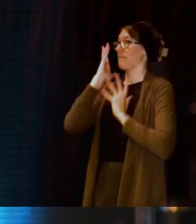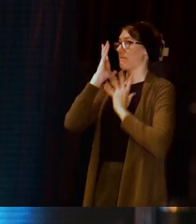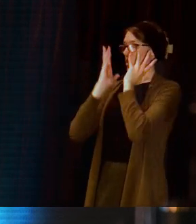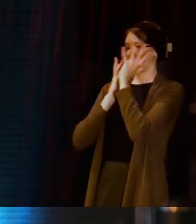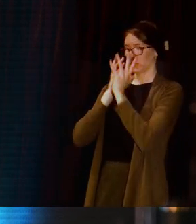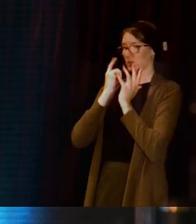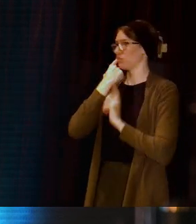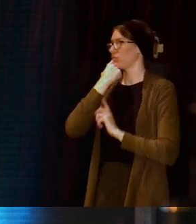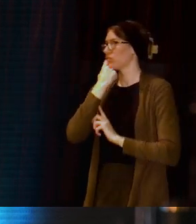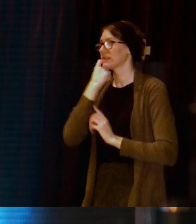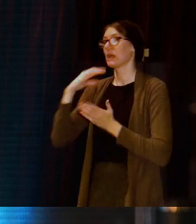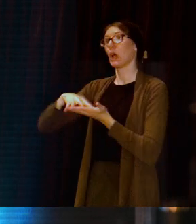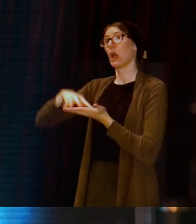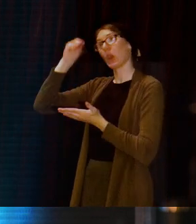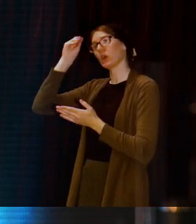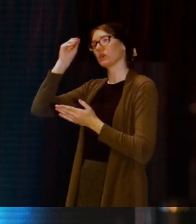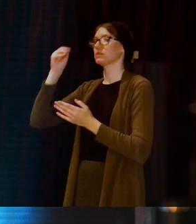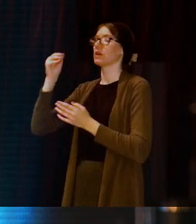when they learned about